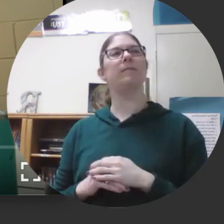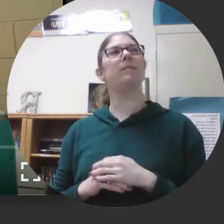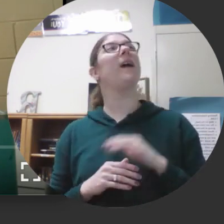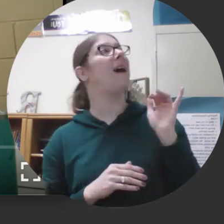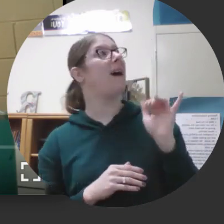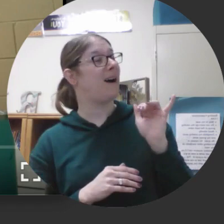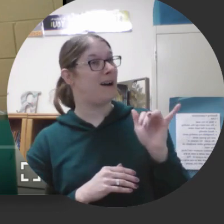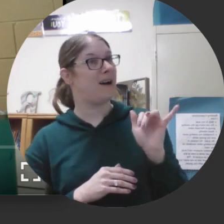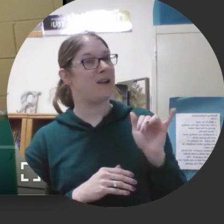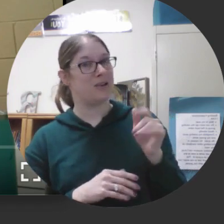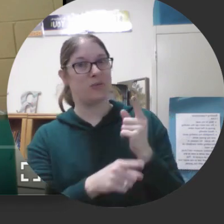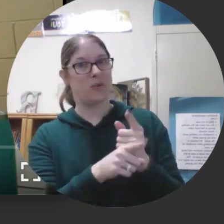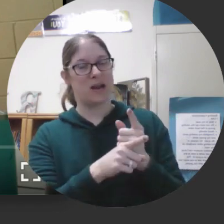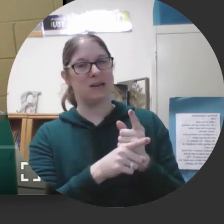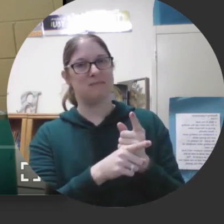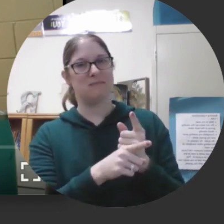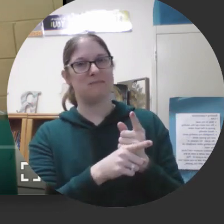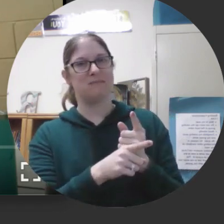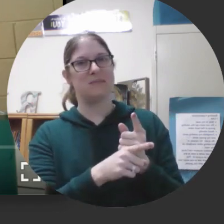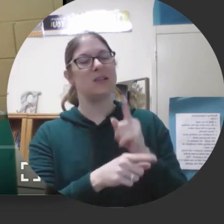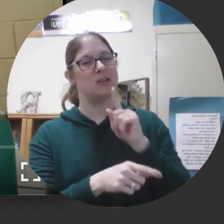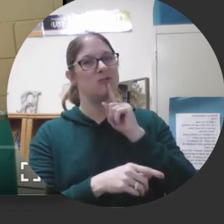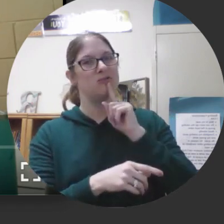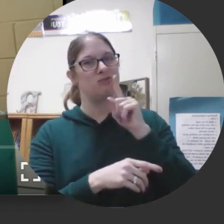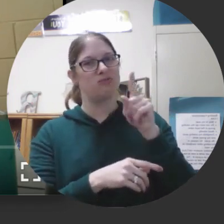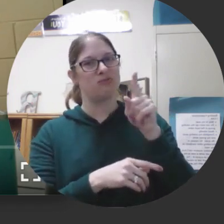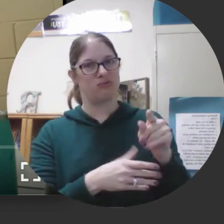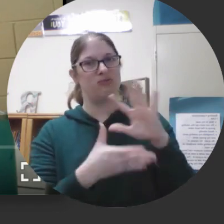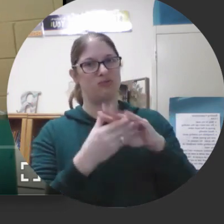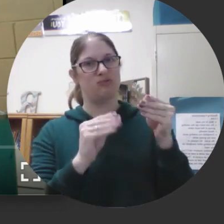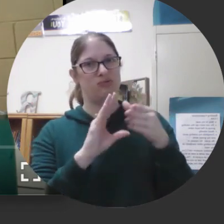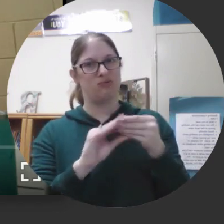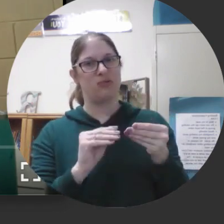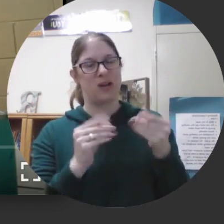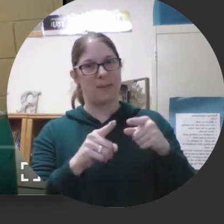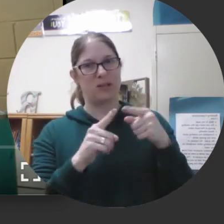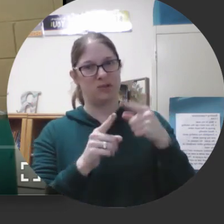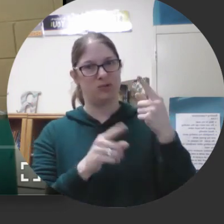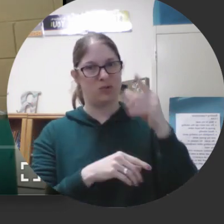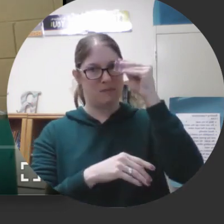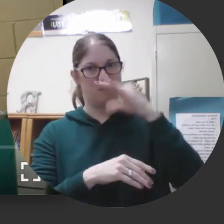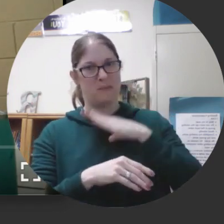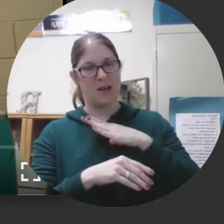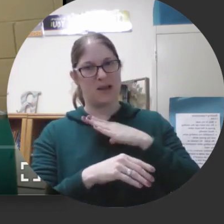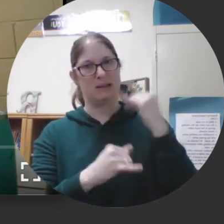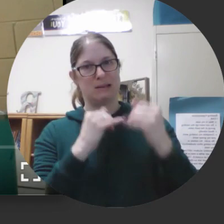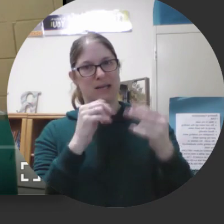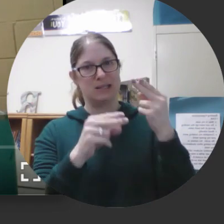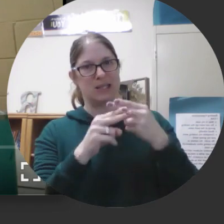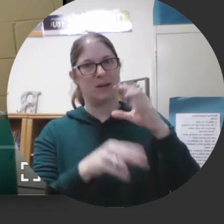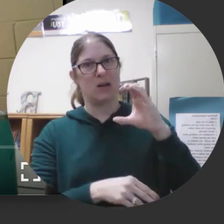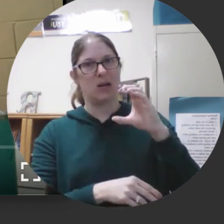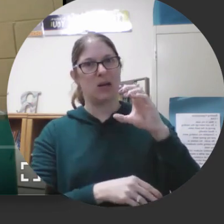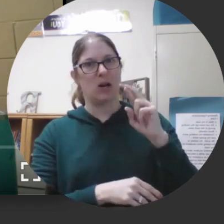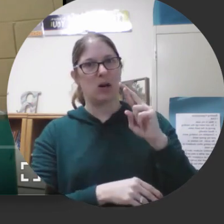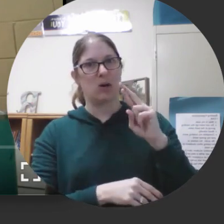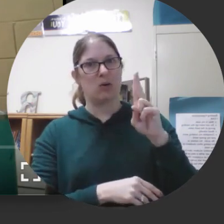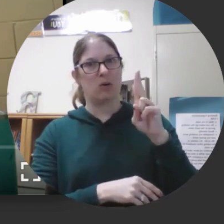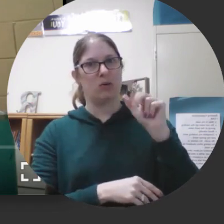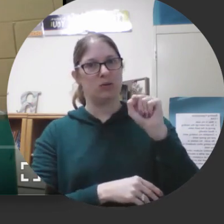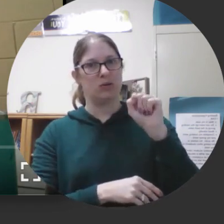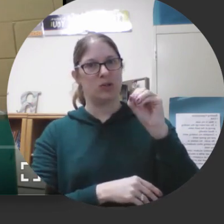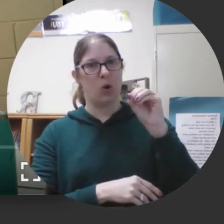he was a Scot. And whatever the water horse is, there's no doubt about one thing. He's a Scottish beastie."